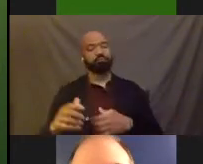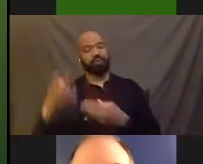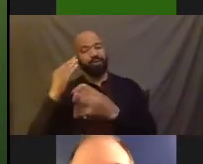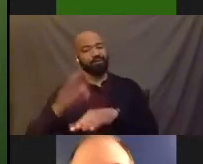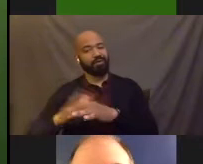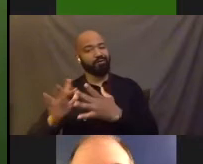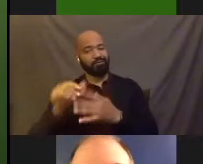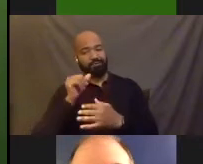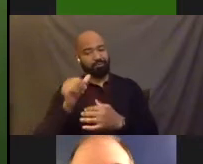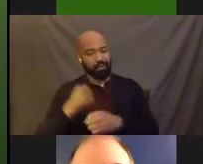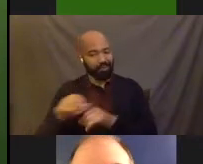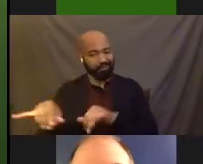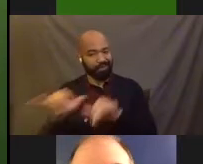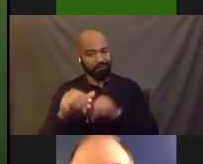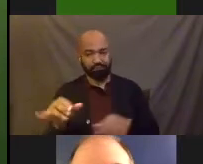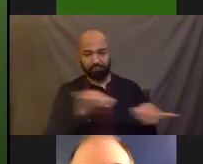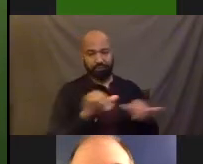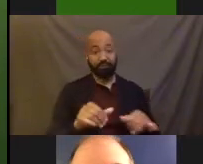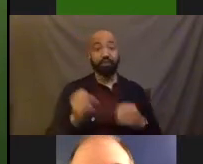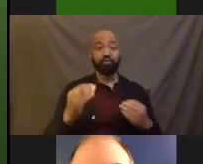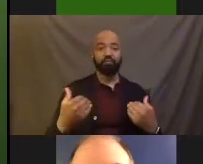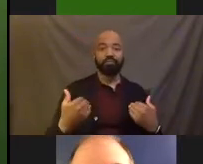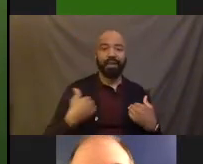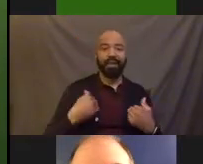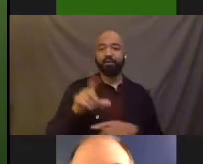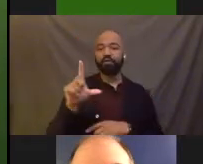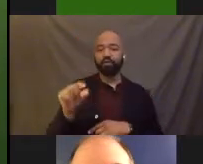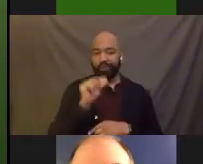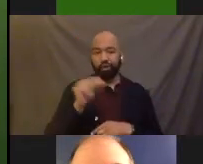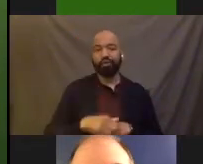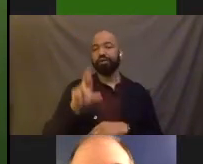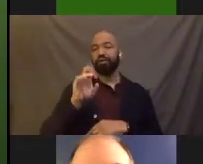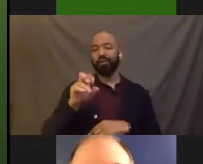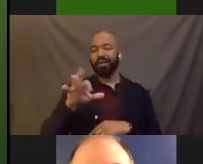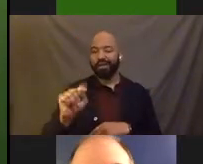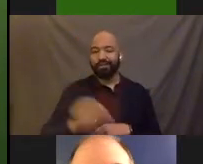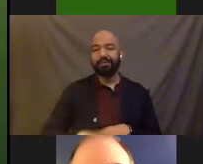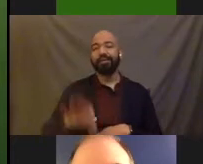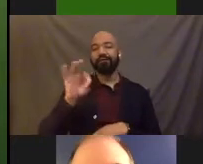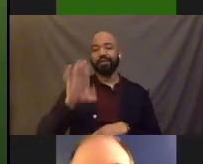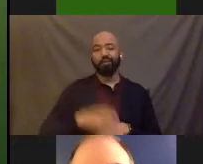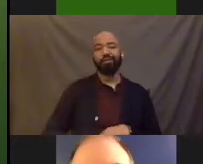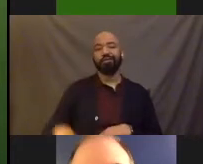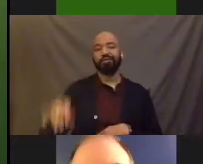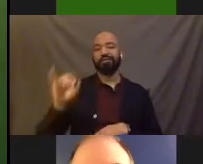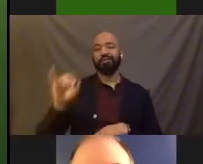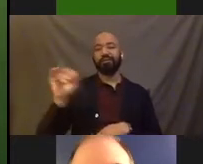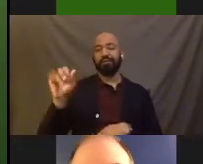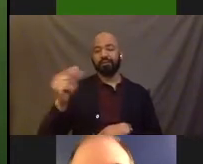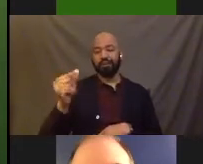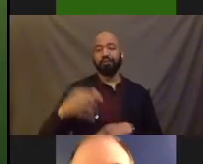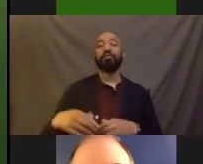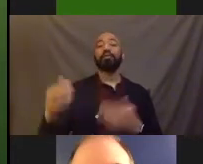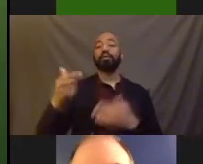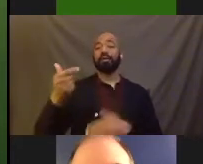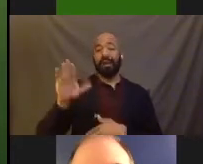vaccine information are Twitter, Reddit, Facebook, Instagram, and Gab. Unfortunately, that doesn't include the CDC,